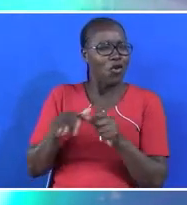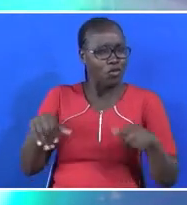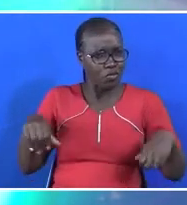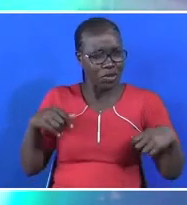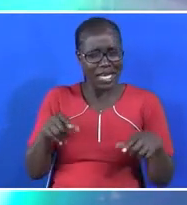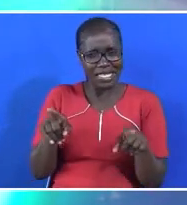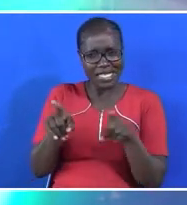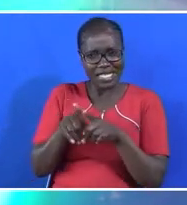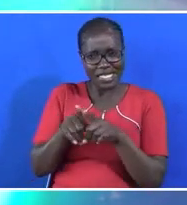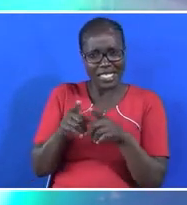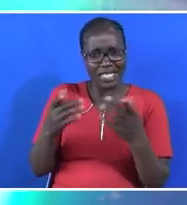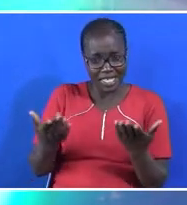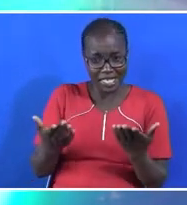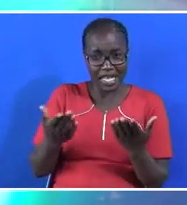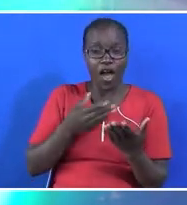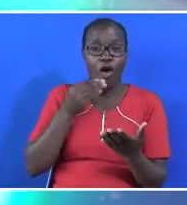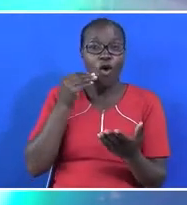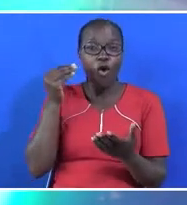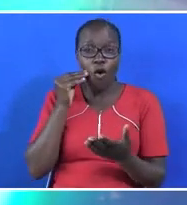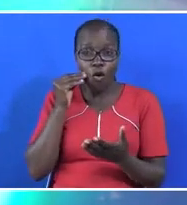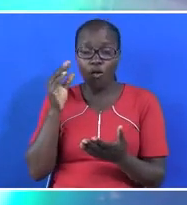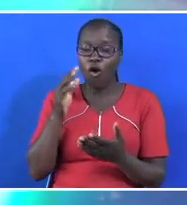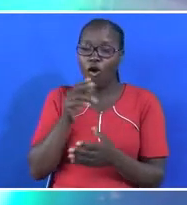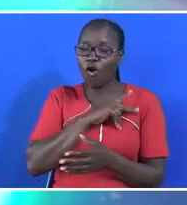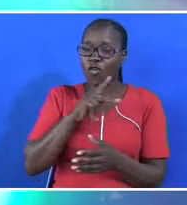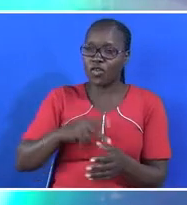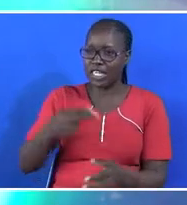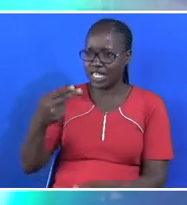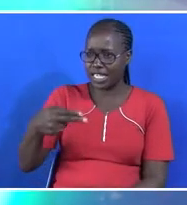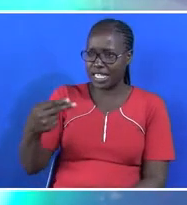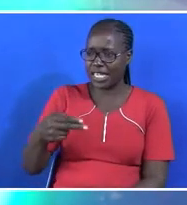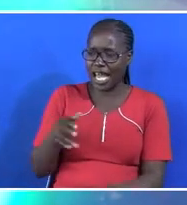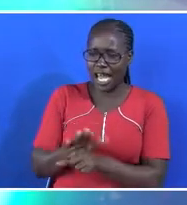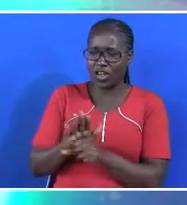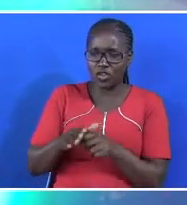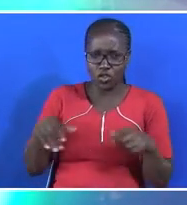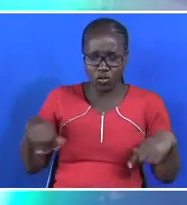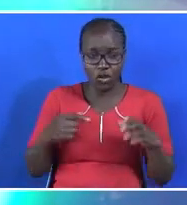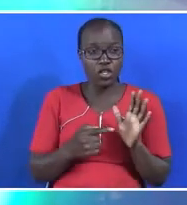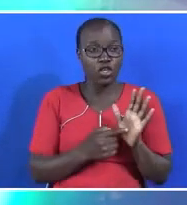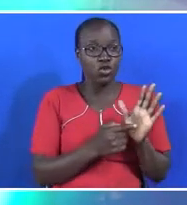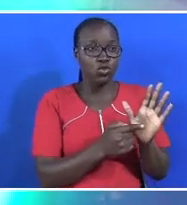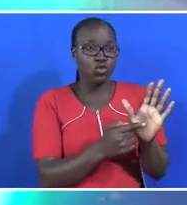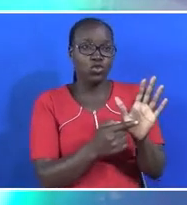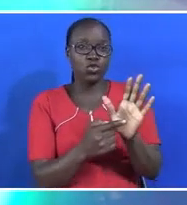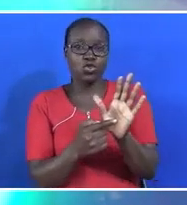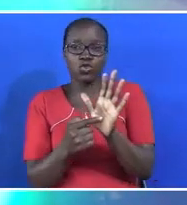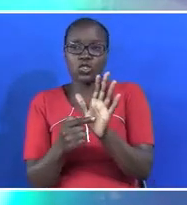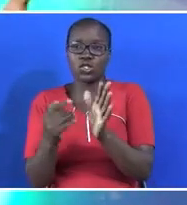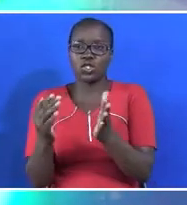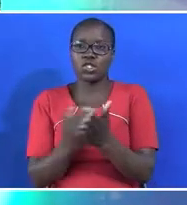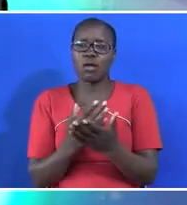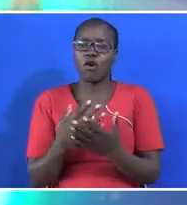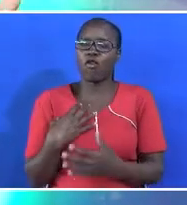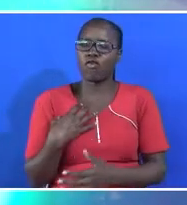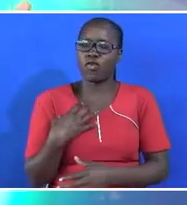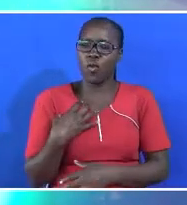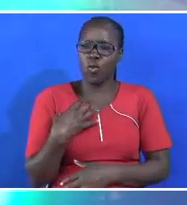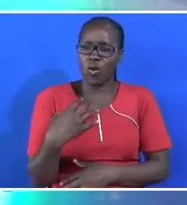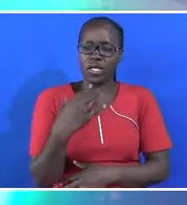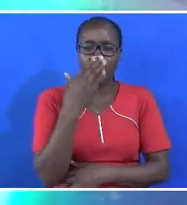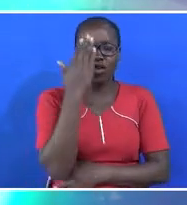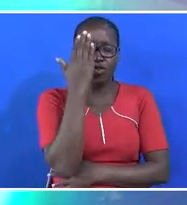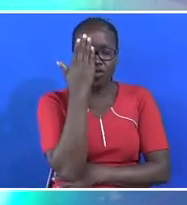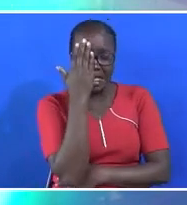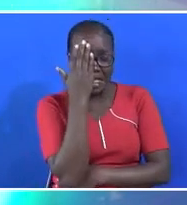still in the courtyard of King Hezekiah, with a lot of pride, shows the Babylonians some of the wealth of